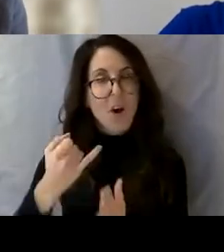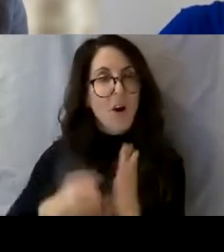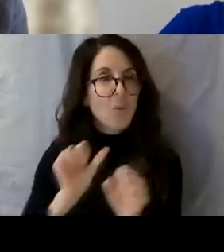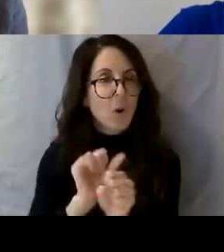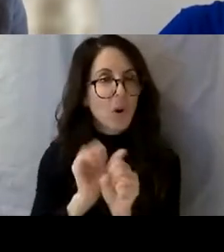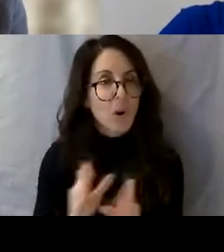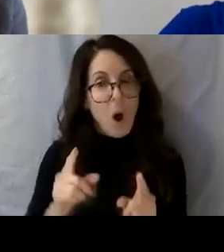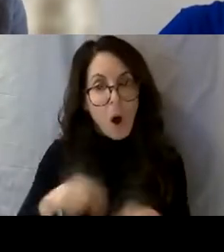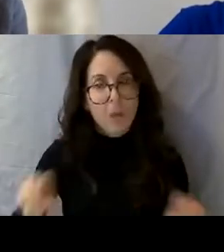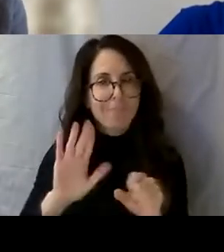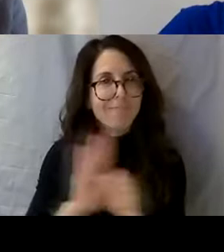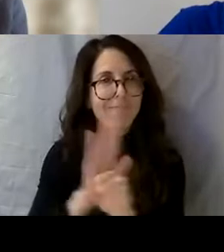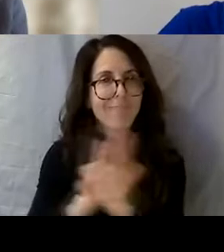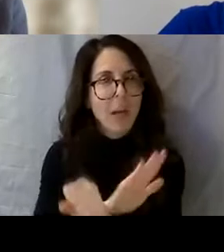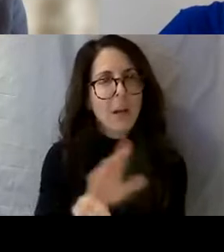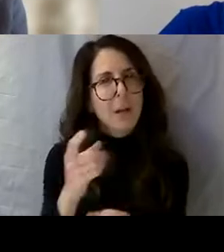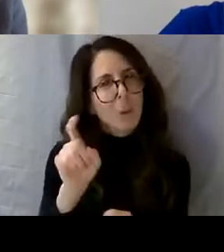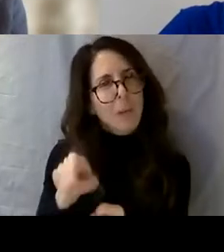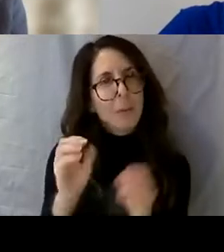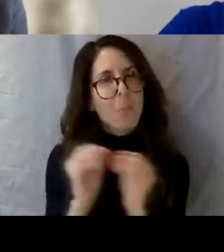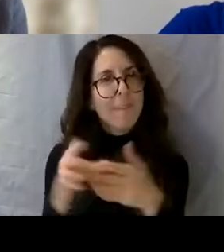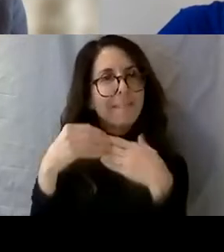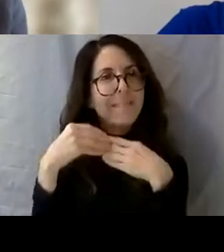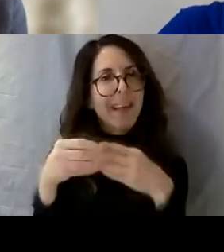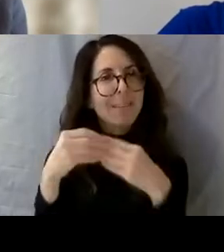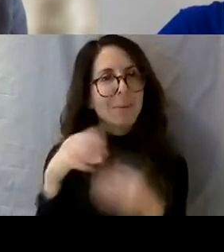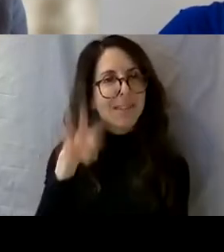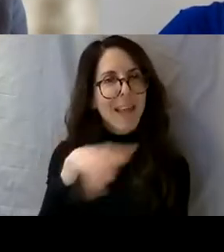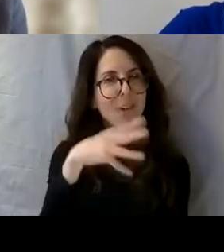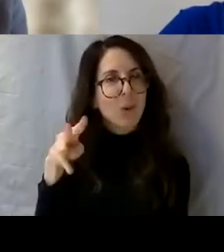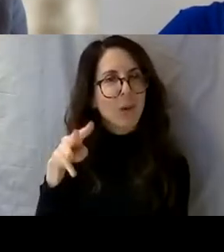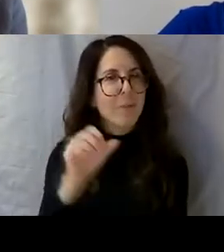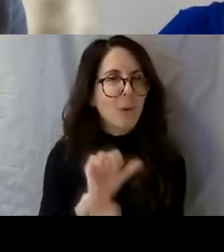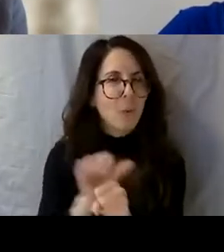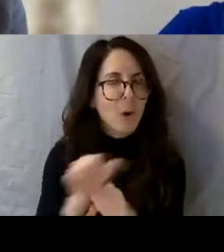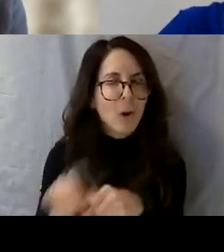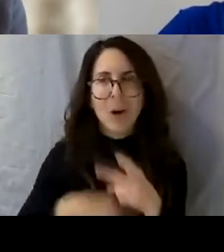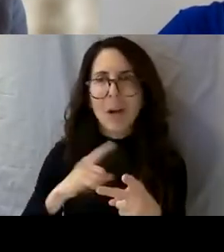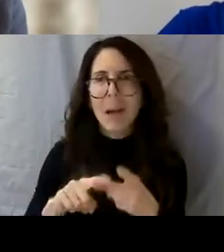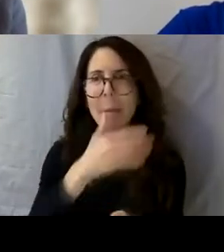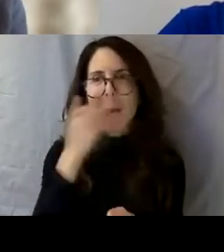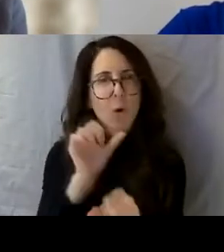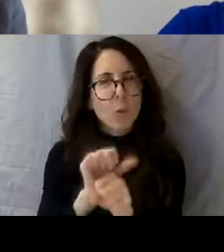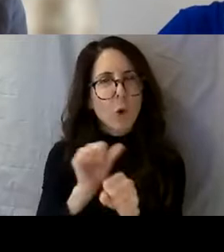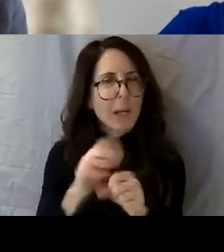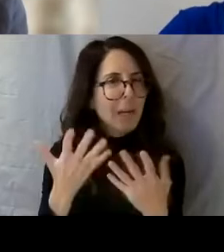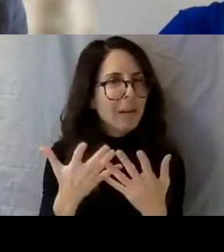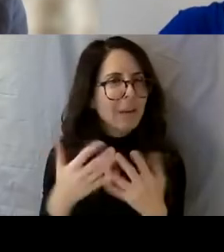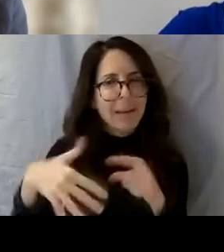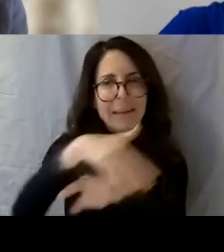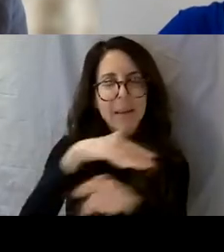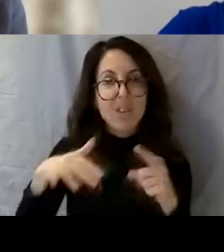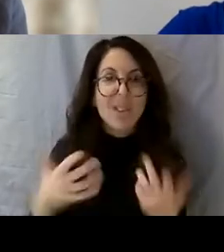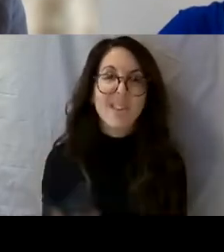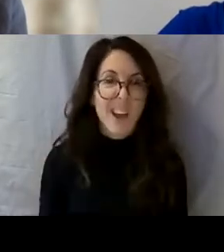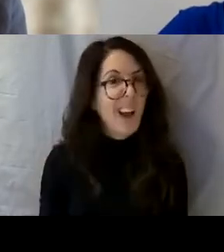advocating for more flexible working hours and better working conditions. So there needs to be a